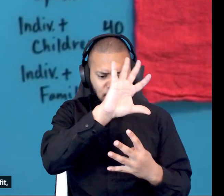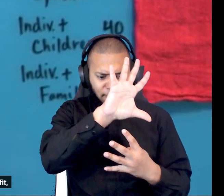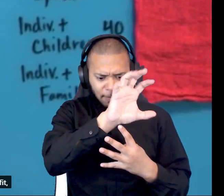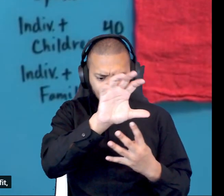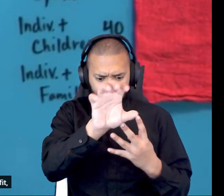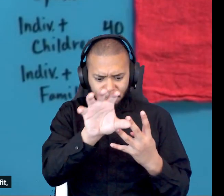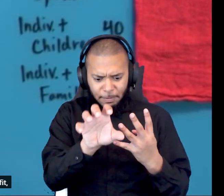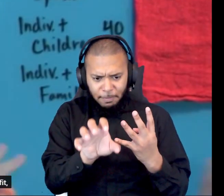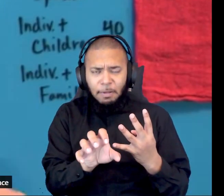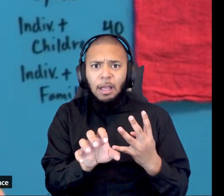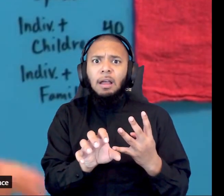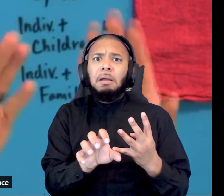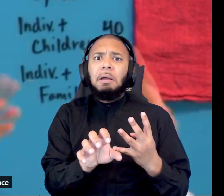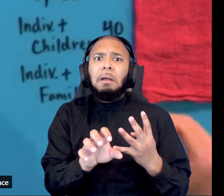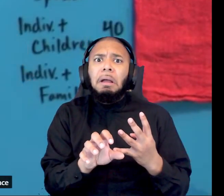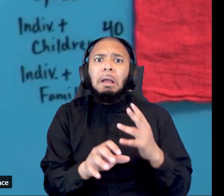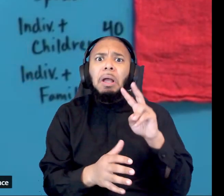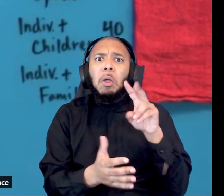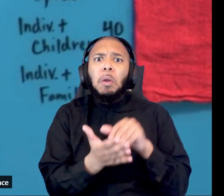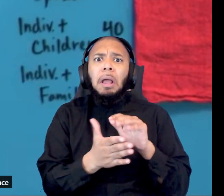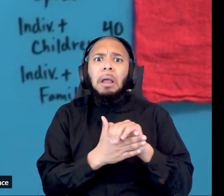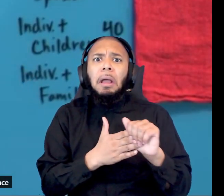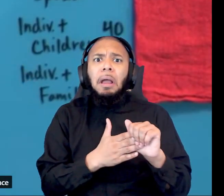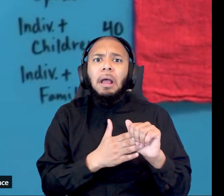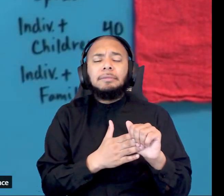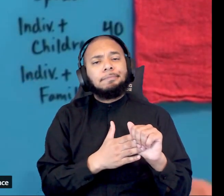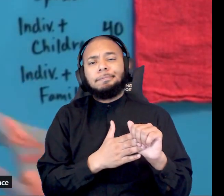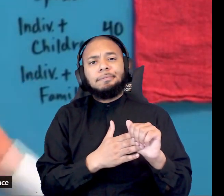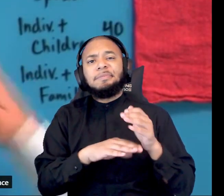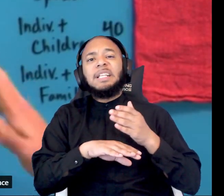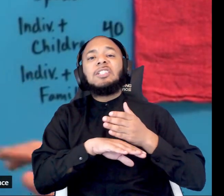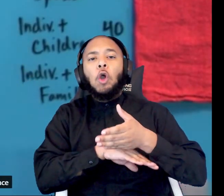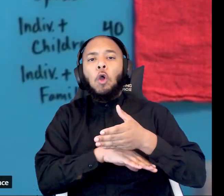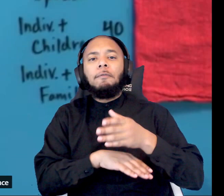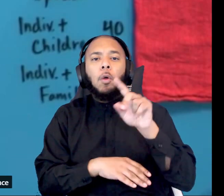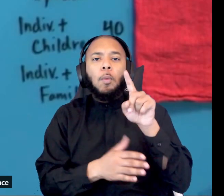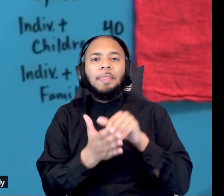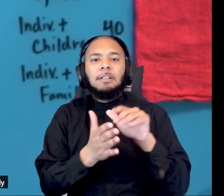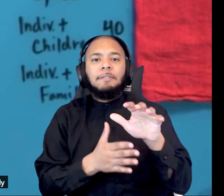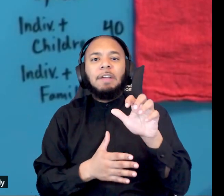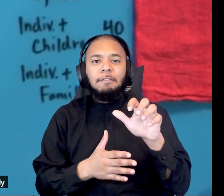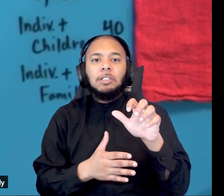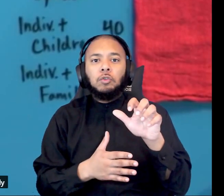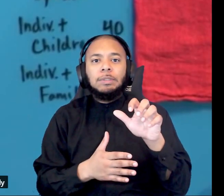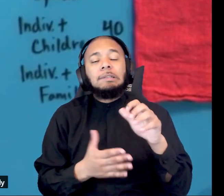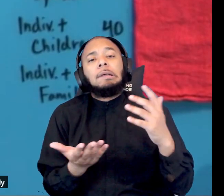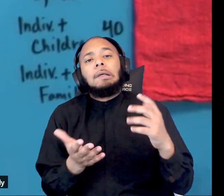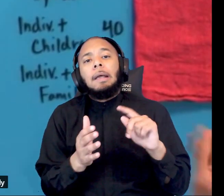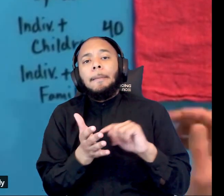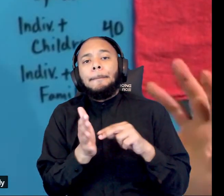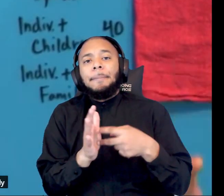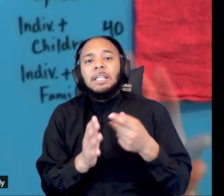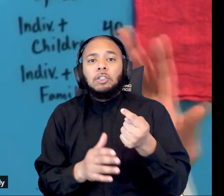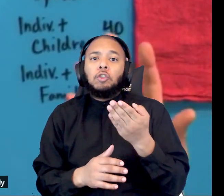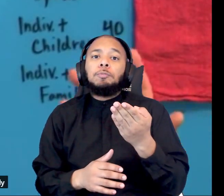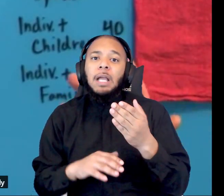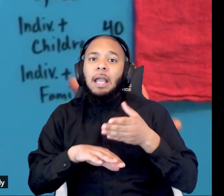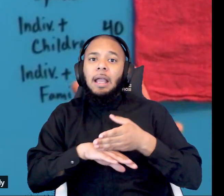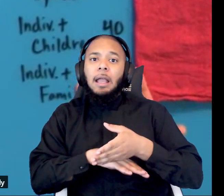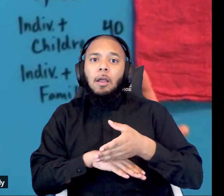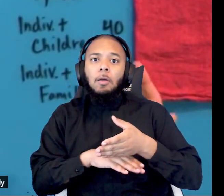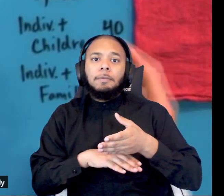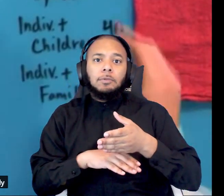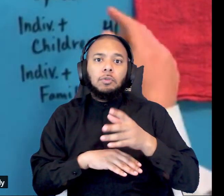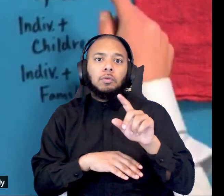be beyond the maximum benefit, so you'd be on your own after that. So this is typically what dental insurance looks like. How much does it cost you to